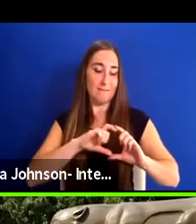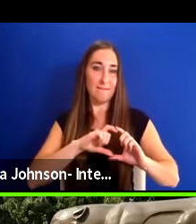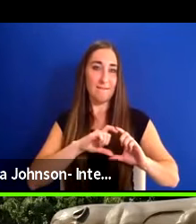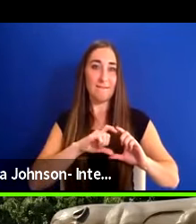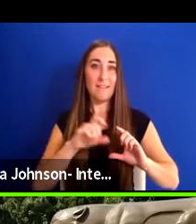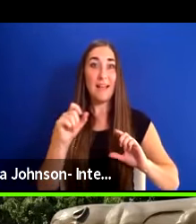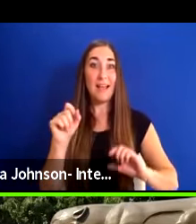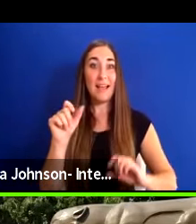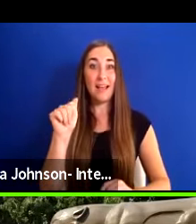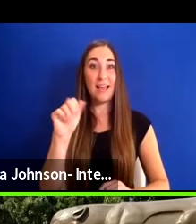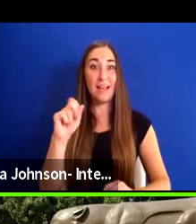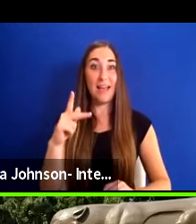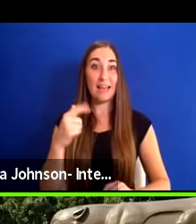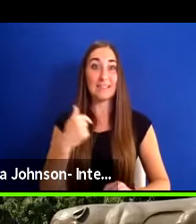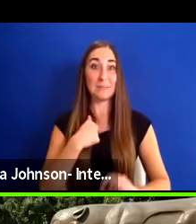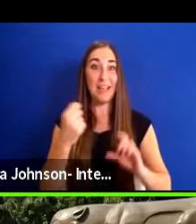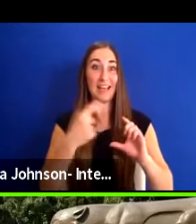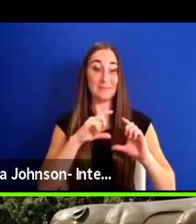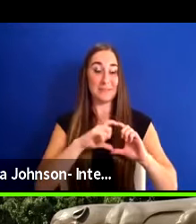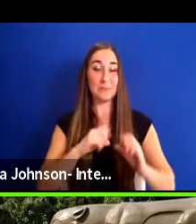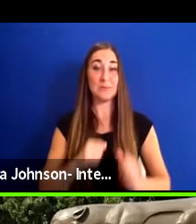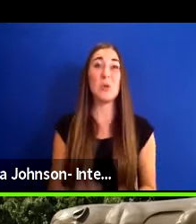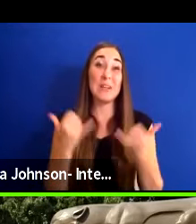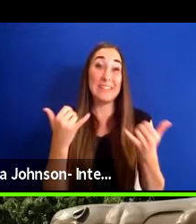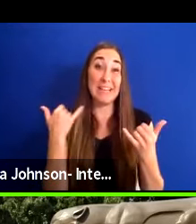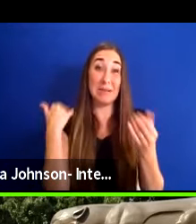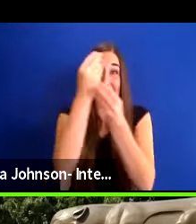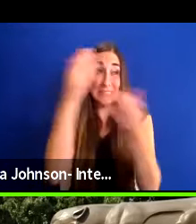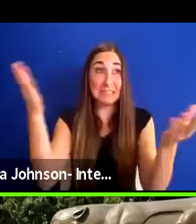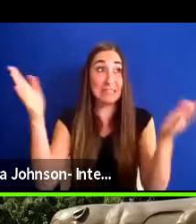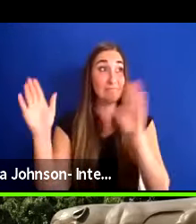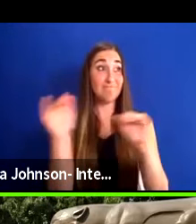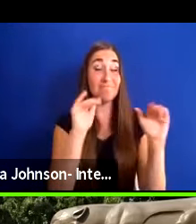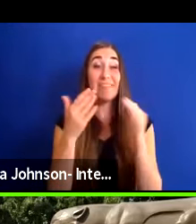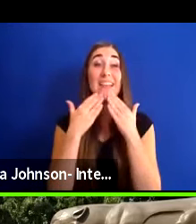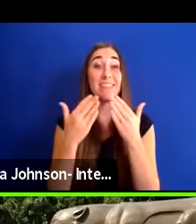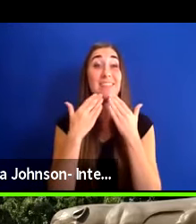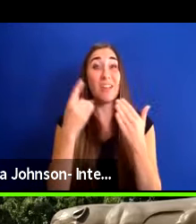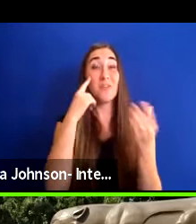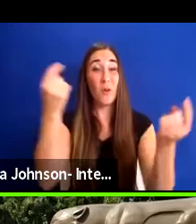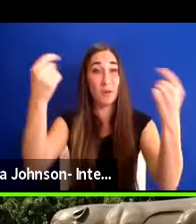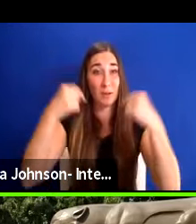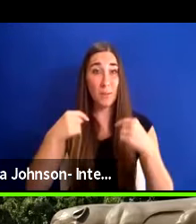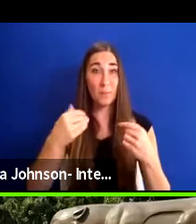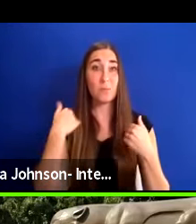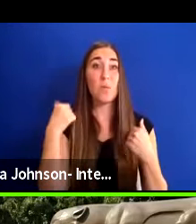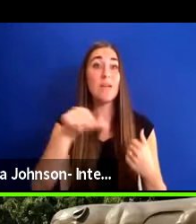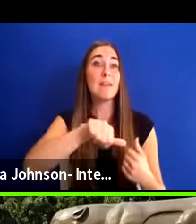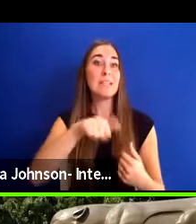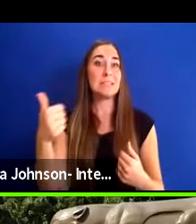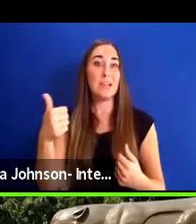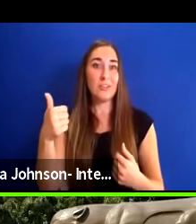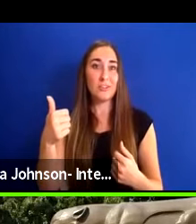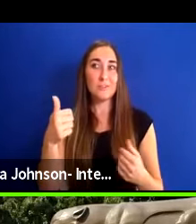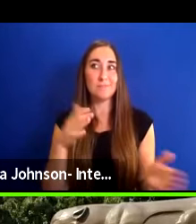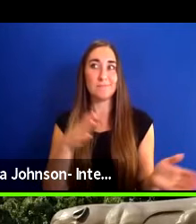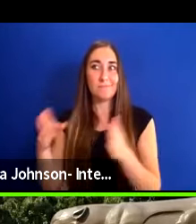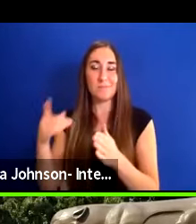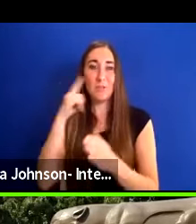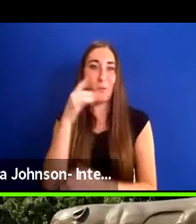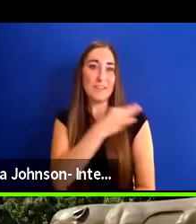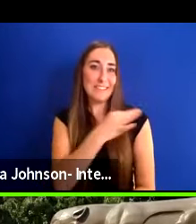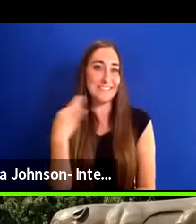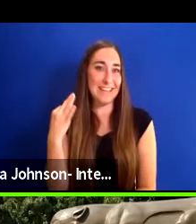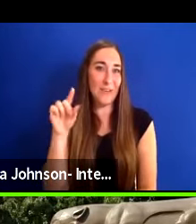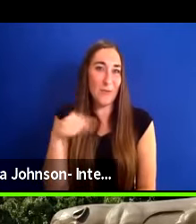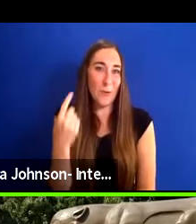Well, I'm going to have to say good afternoon and thank you for everyone who's attended. We have another town hall for staff coming up now. So we're going to have to sign